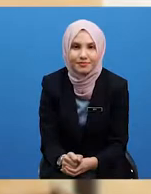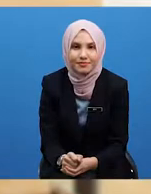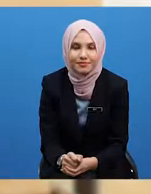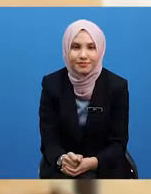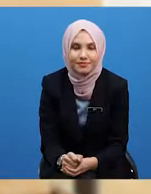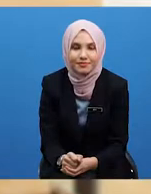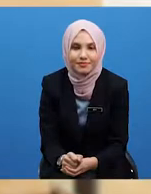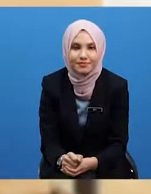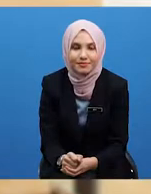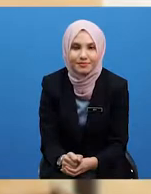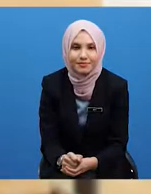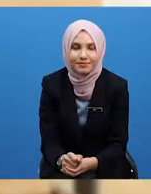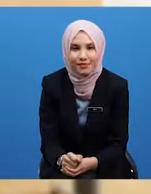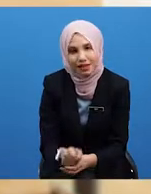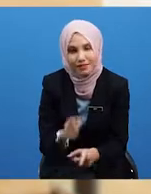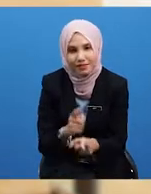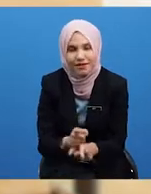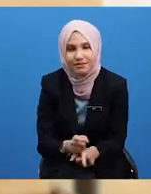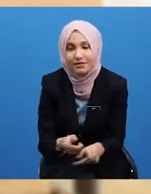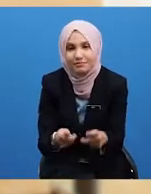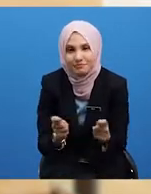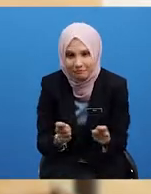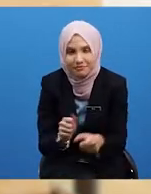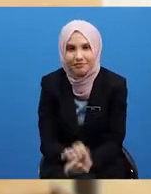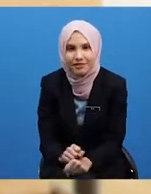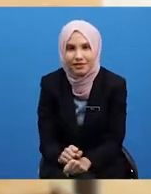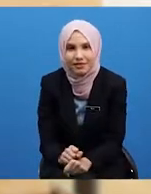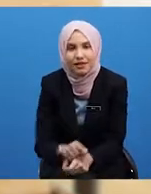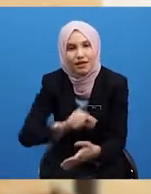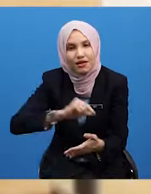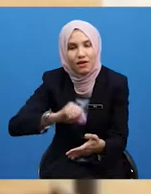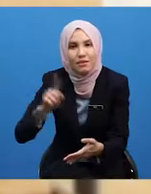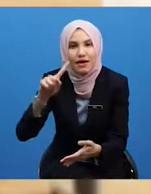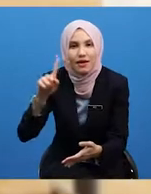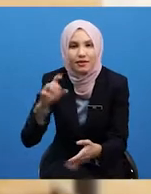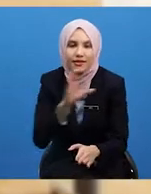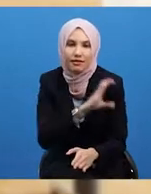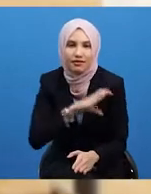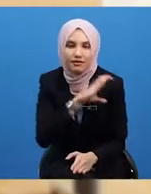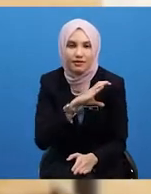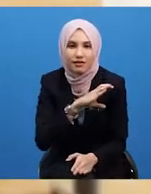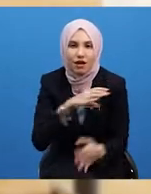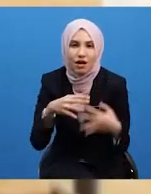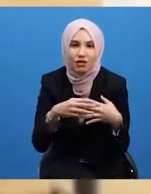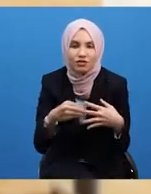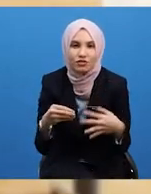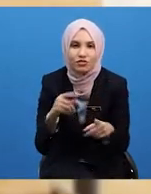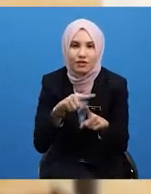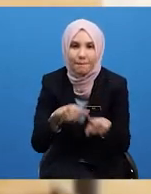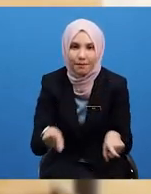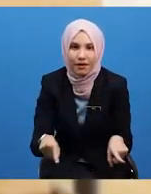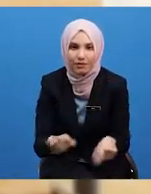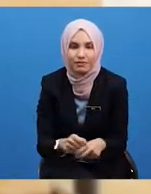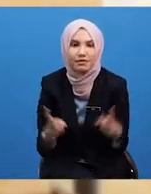Of course it is acceptable. We can write about any character of our choice, but we